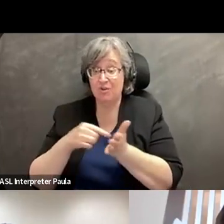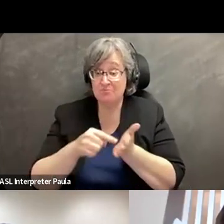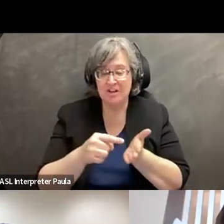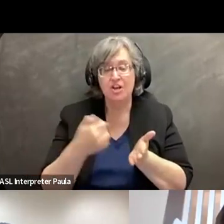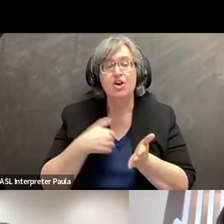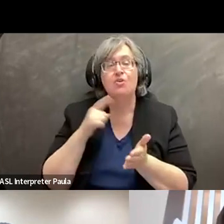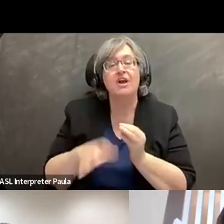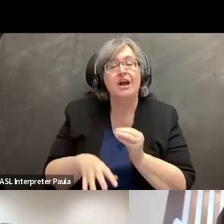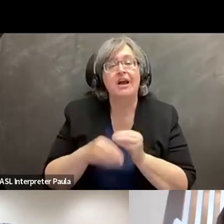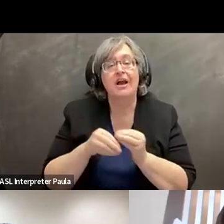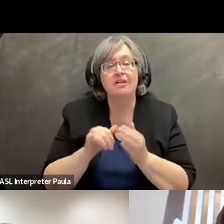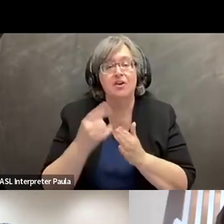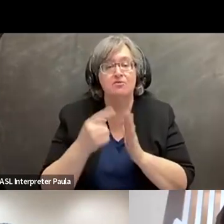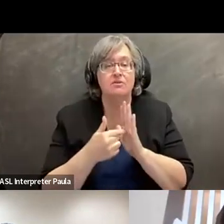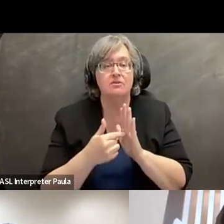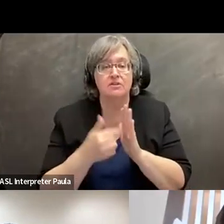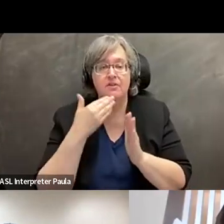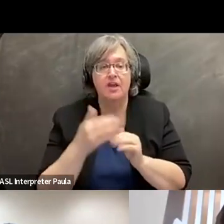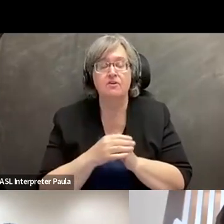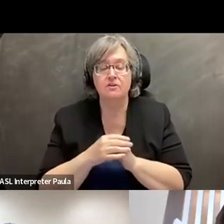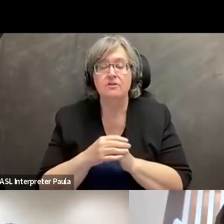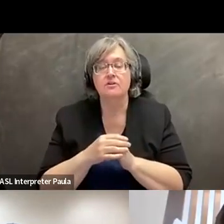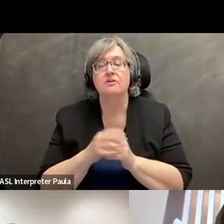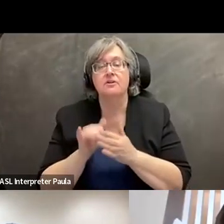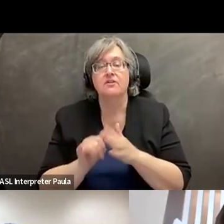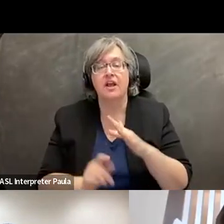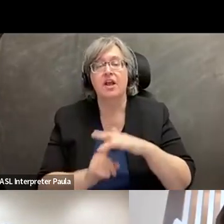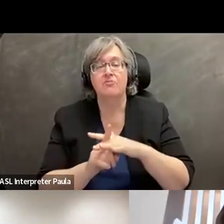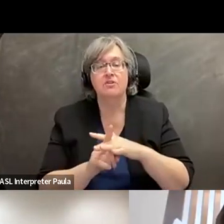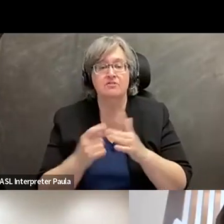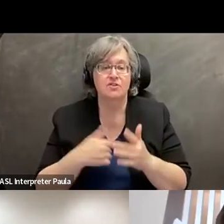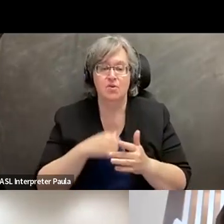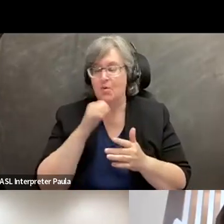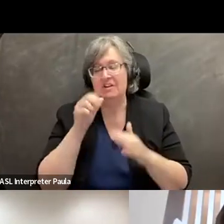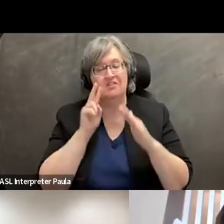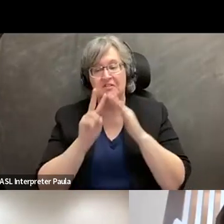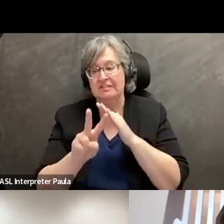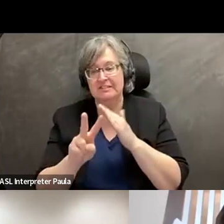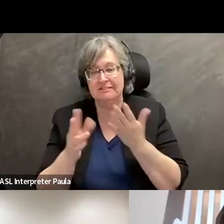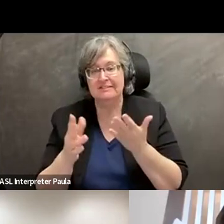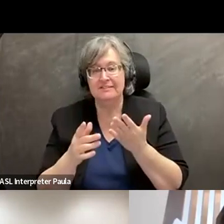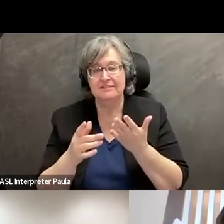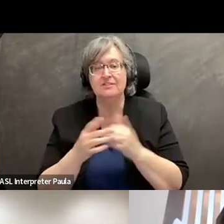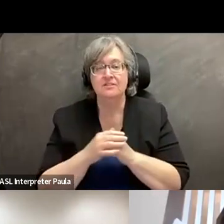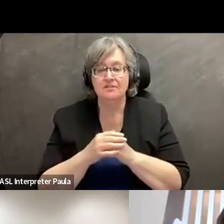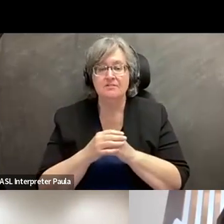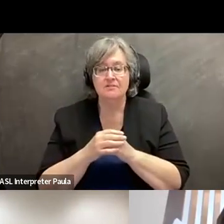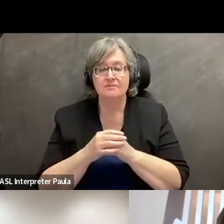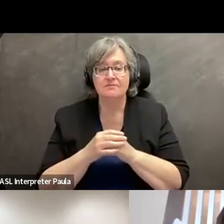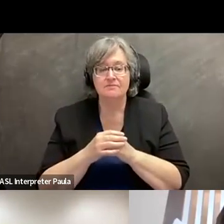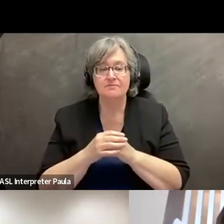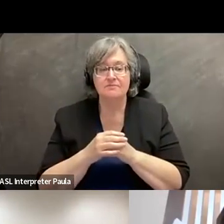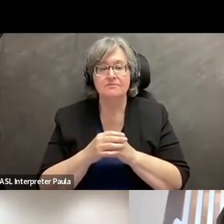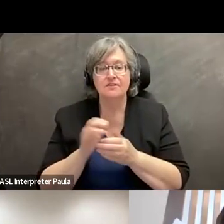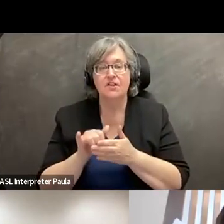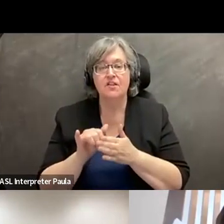adding that one example that we know that came up that we did not foresee, coming. So that was